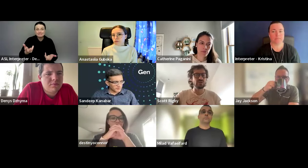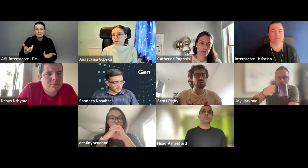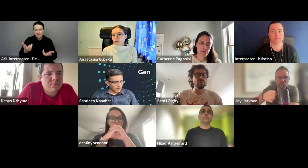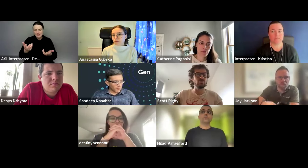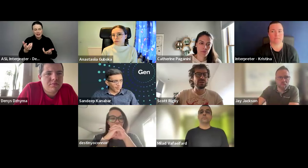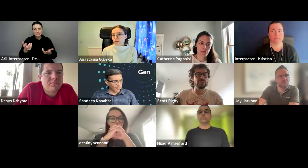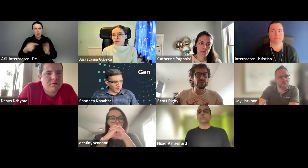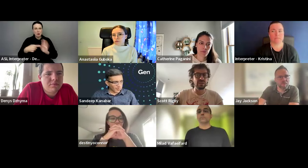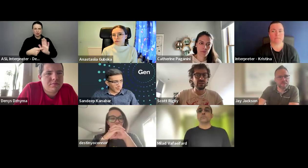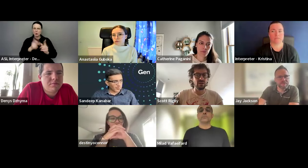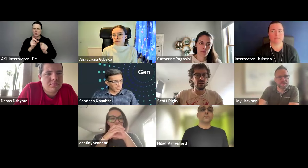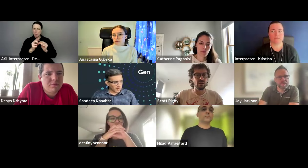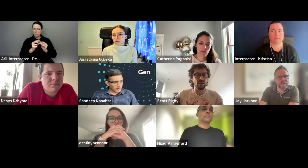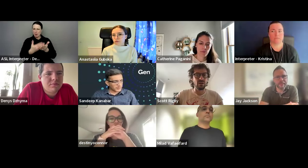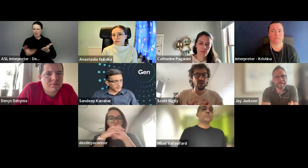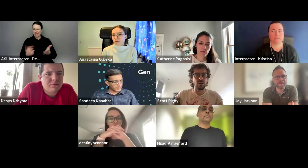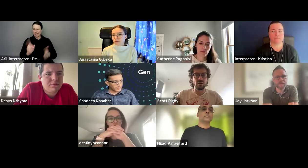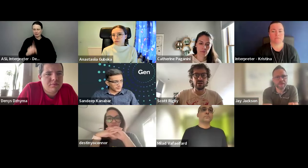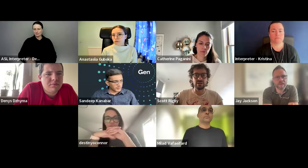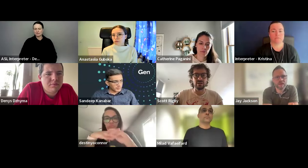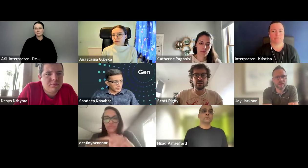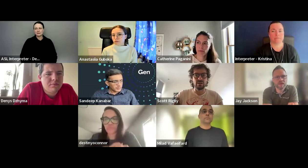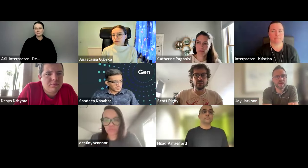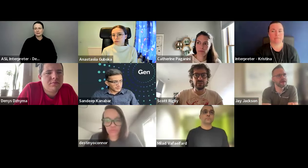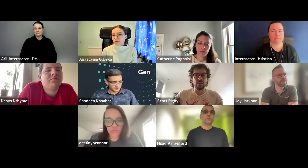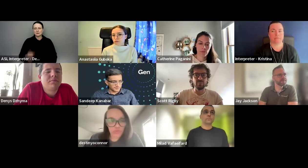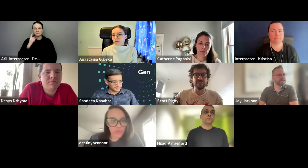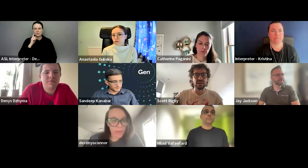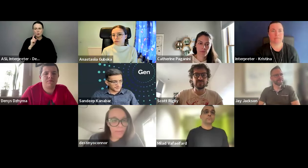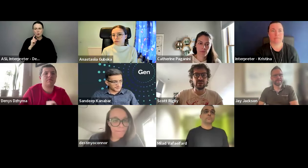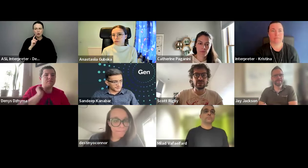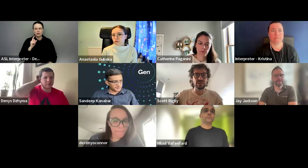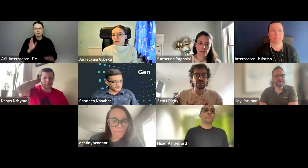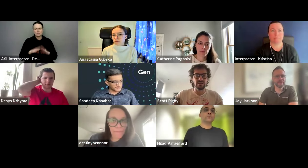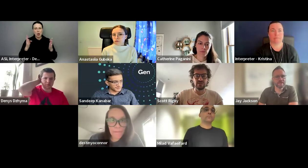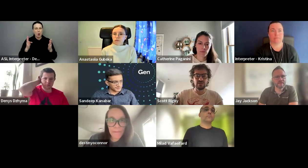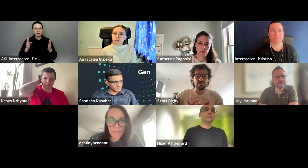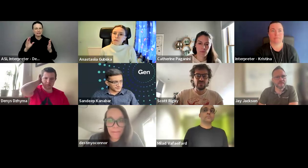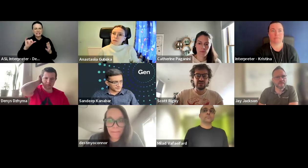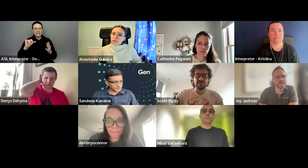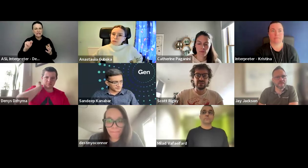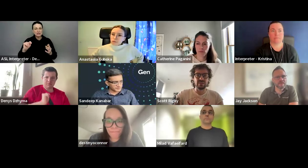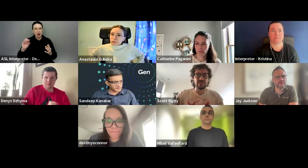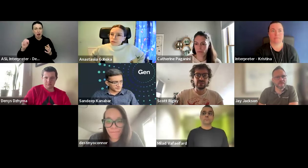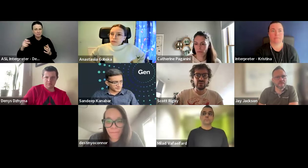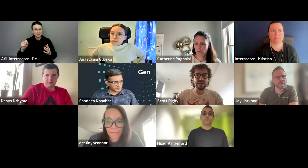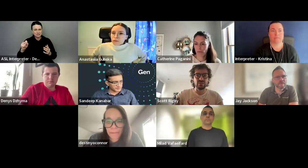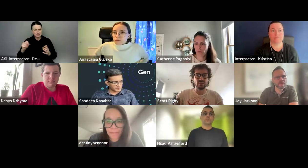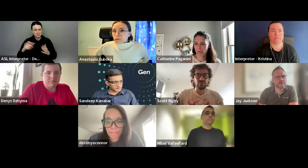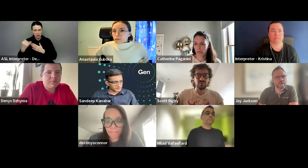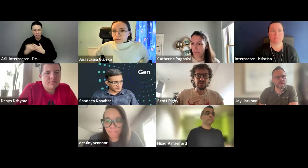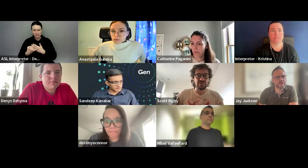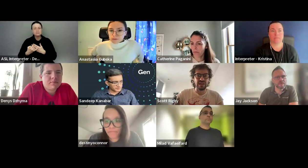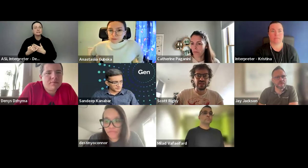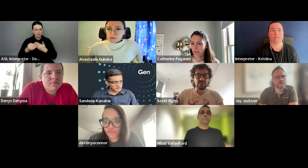And I just want to show you one other thing on the Open GitOps project, because that there is a way